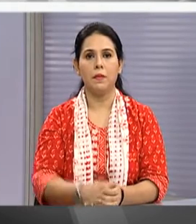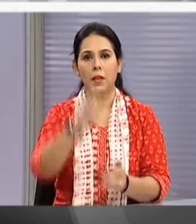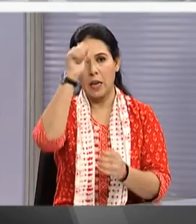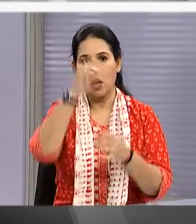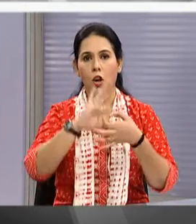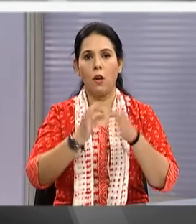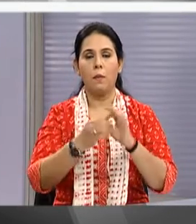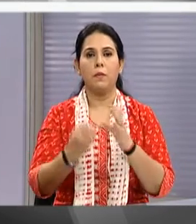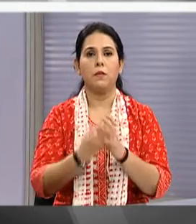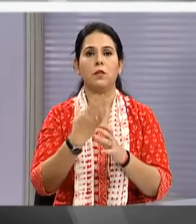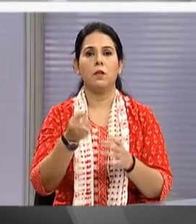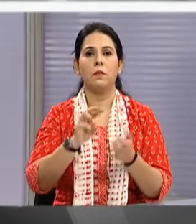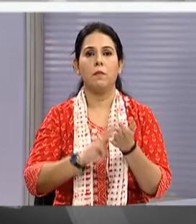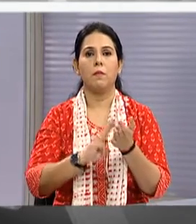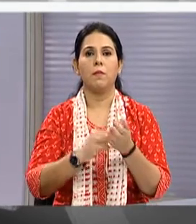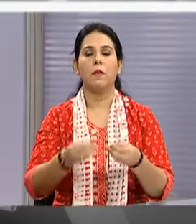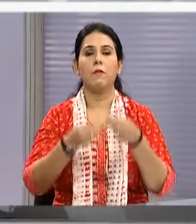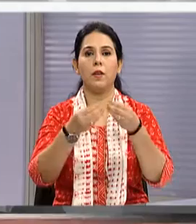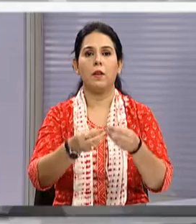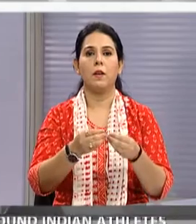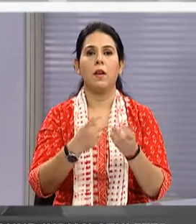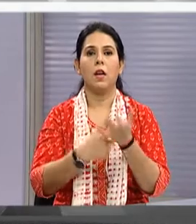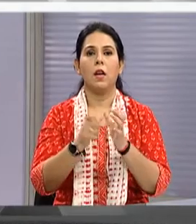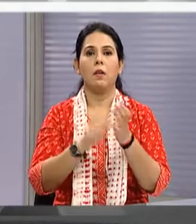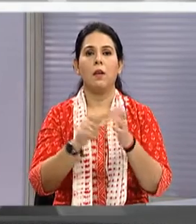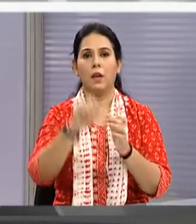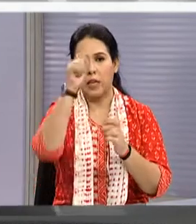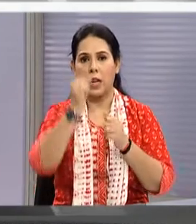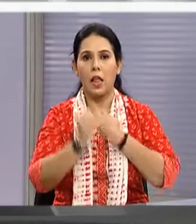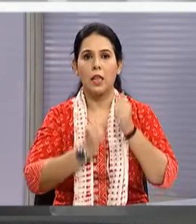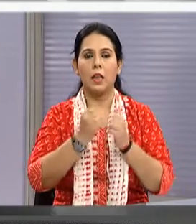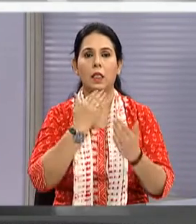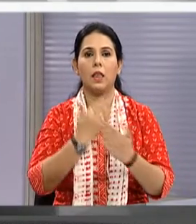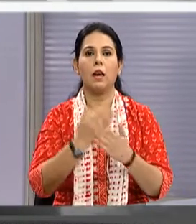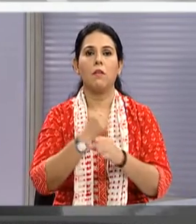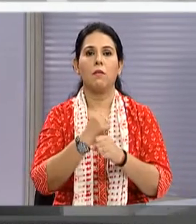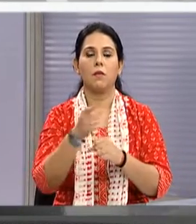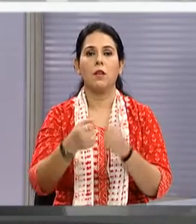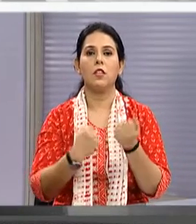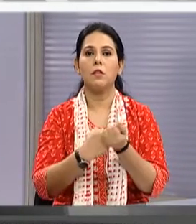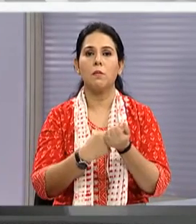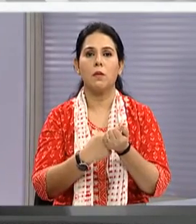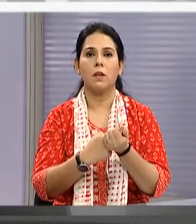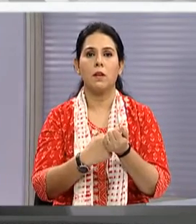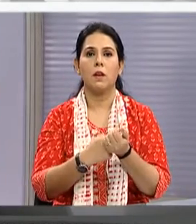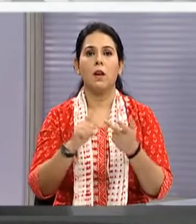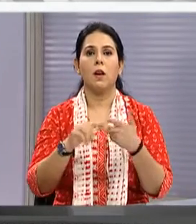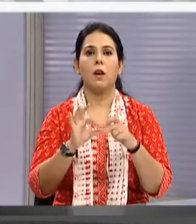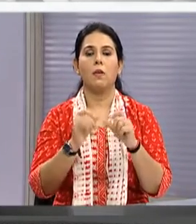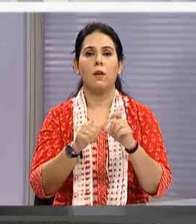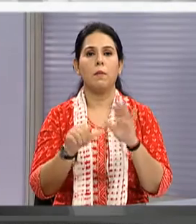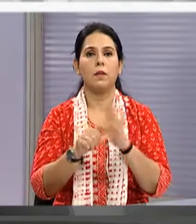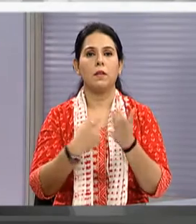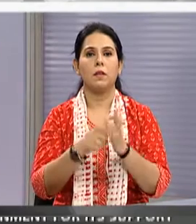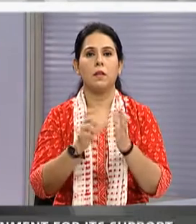The Indian Olympic Association has felicitated Rio-bound Indian athletes and thanked the government for its support. IOA